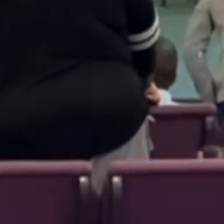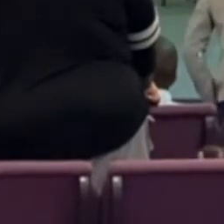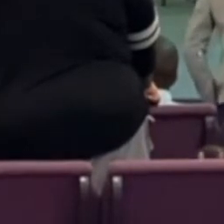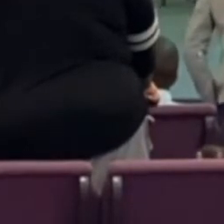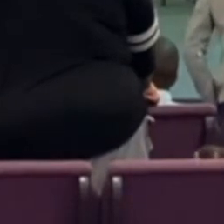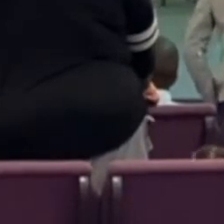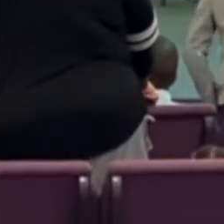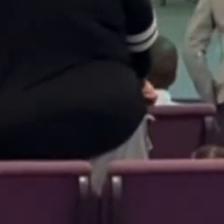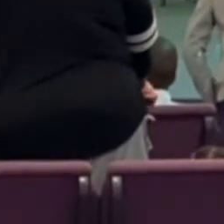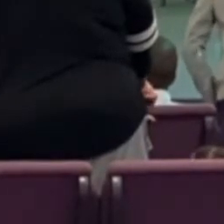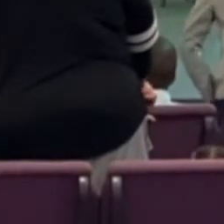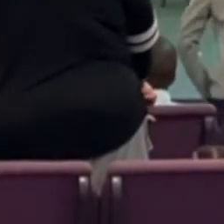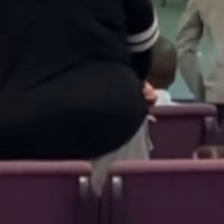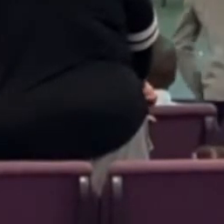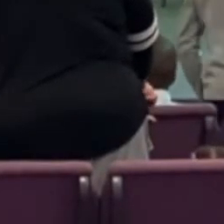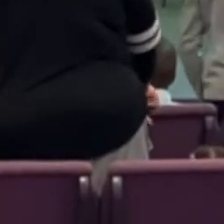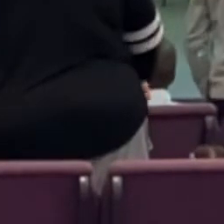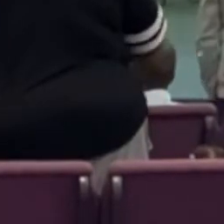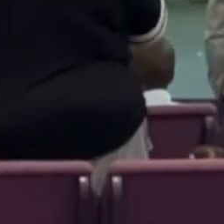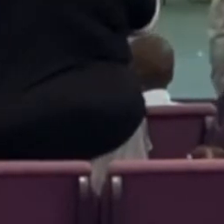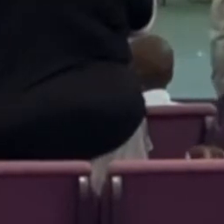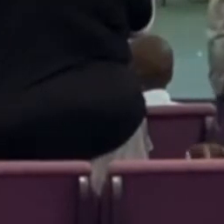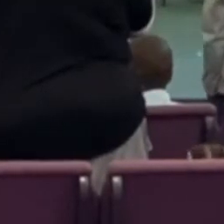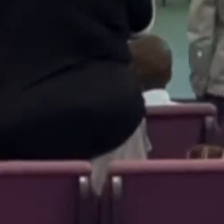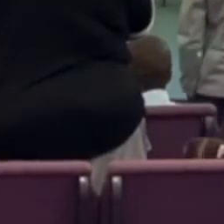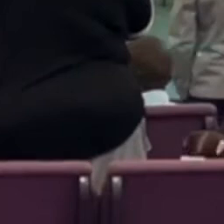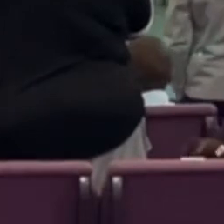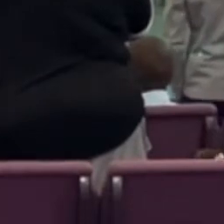And we're all going to celebrate today.